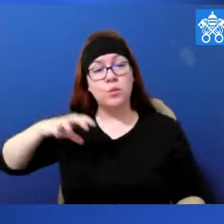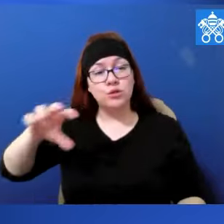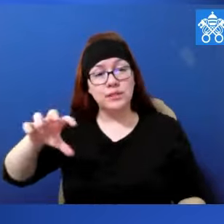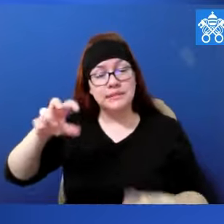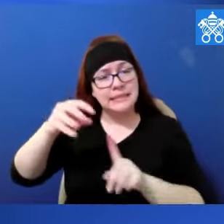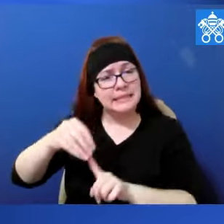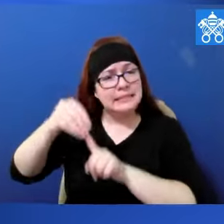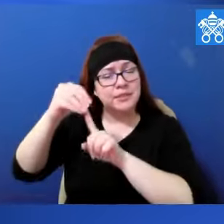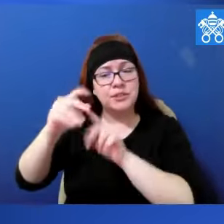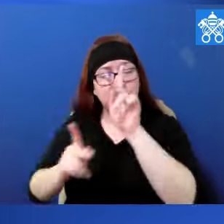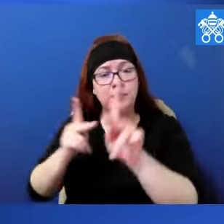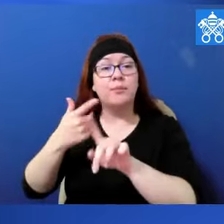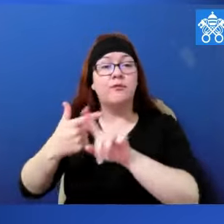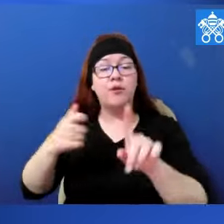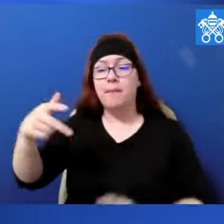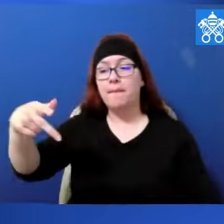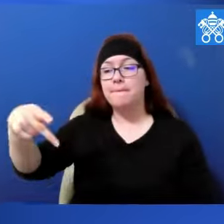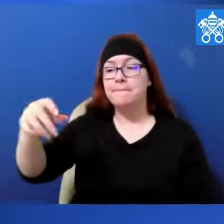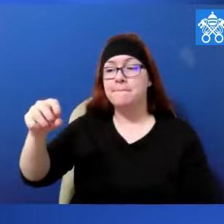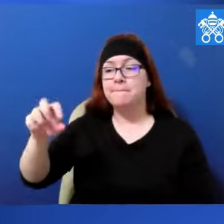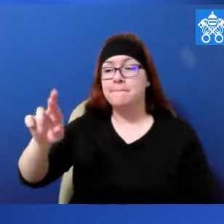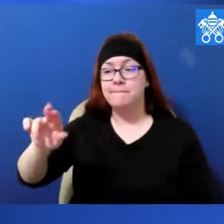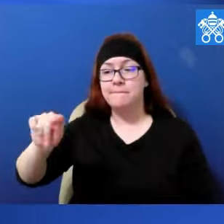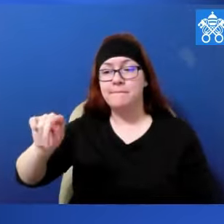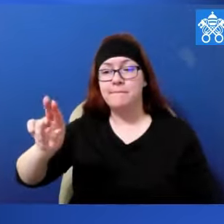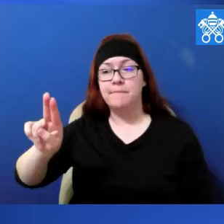faithful, especially those from Portugal